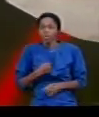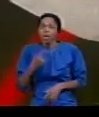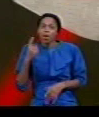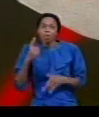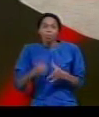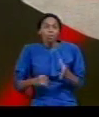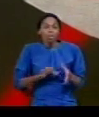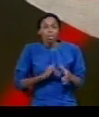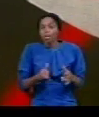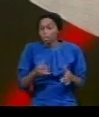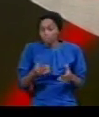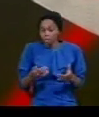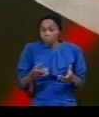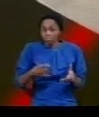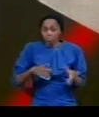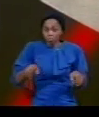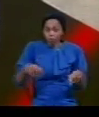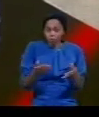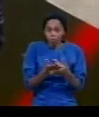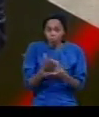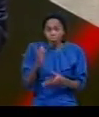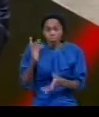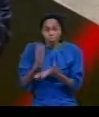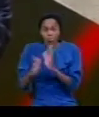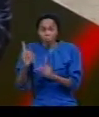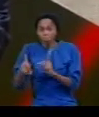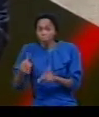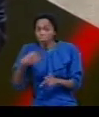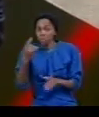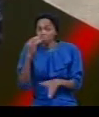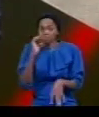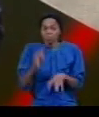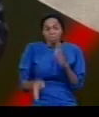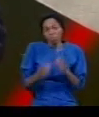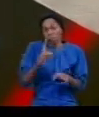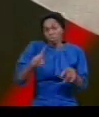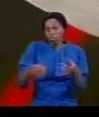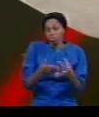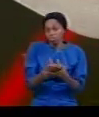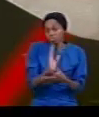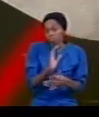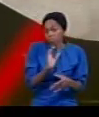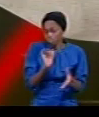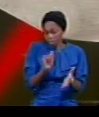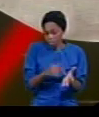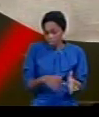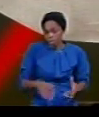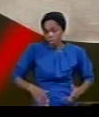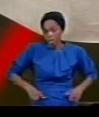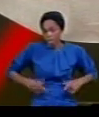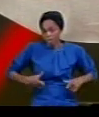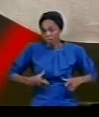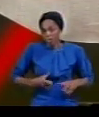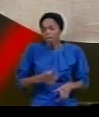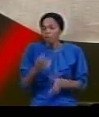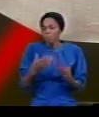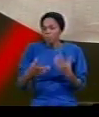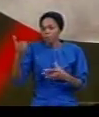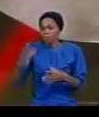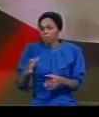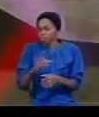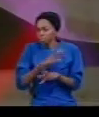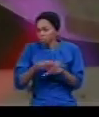Some people might say, if you're going through that, maybe God does not love you anymore. He loves me.